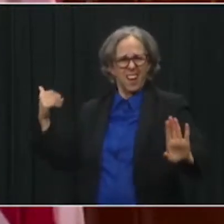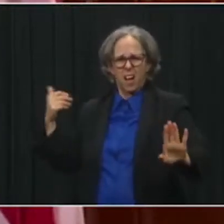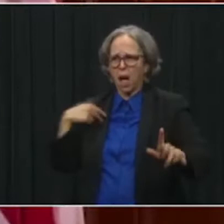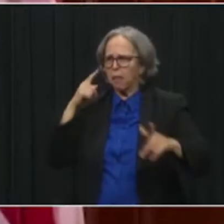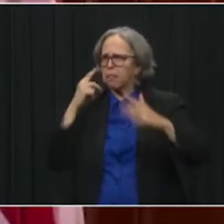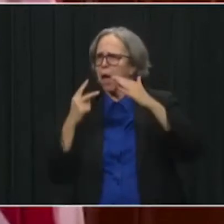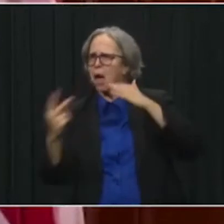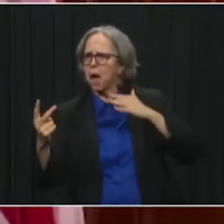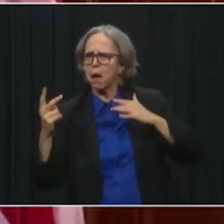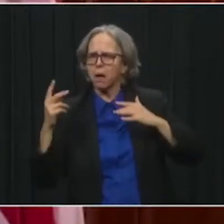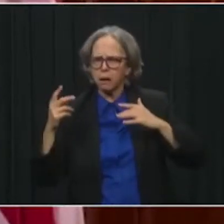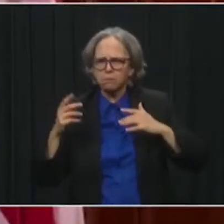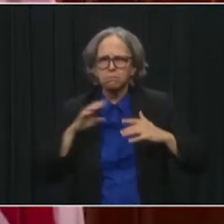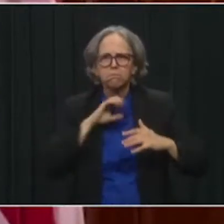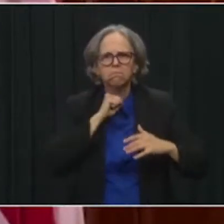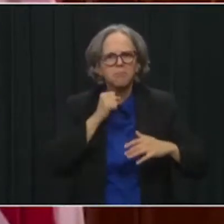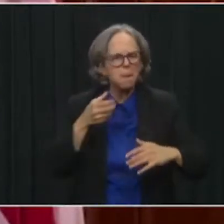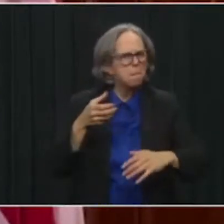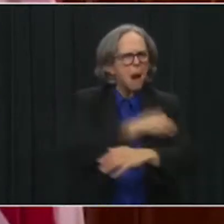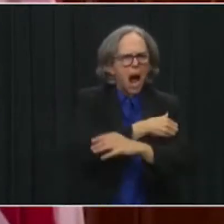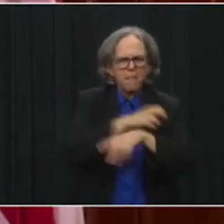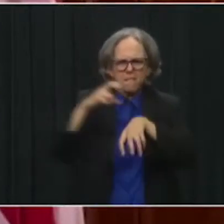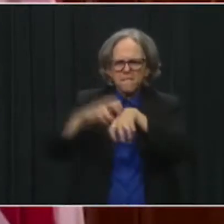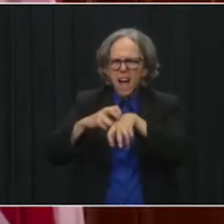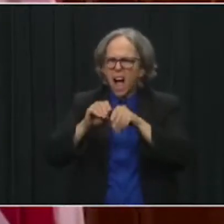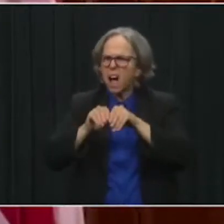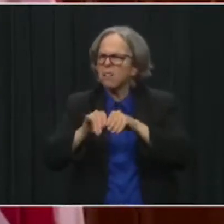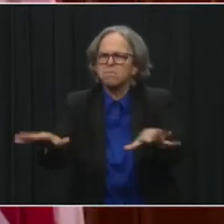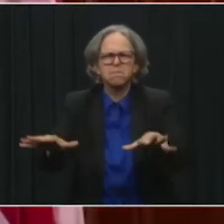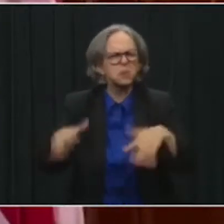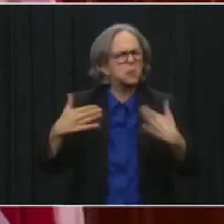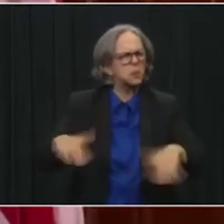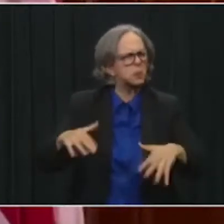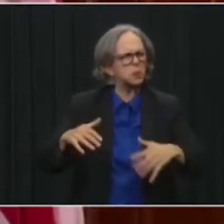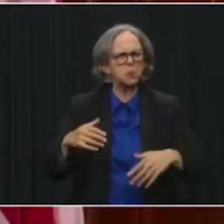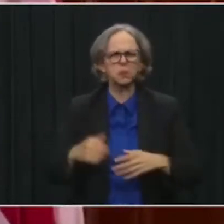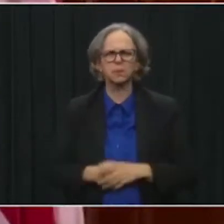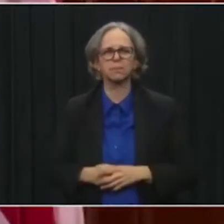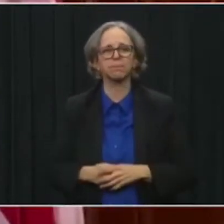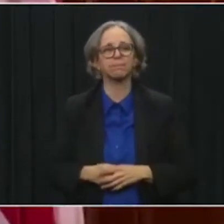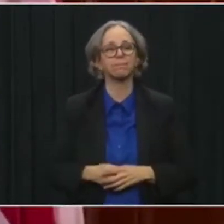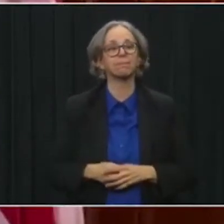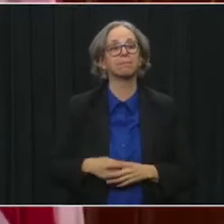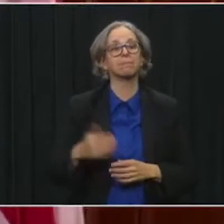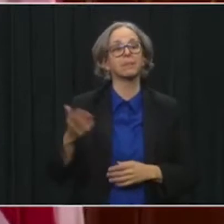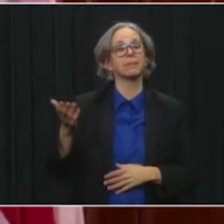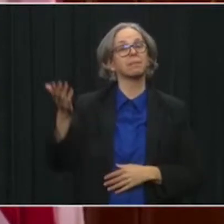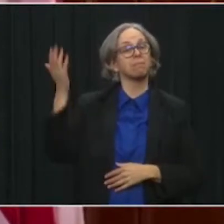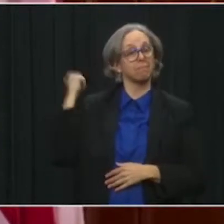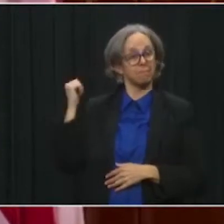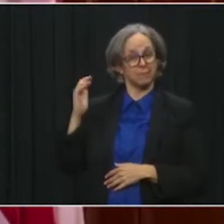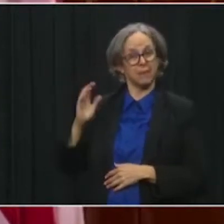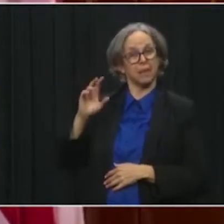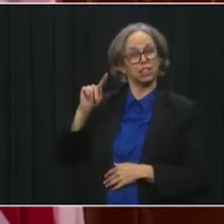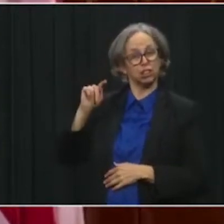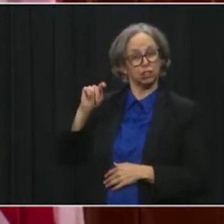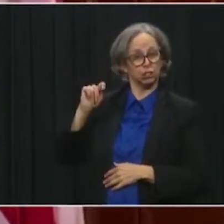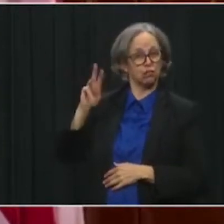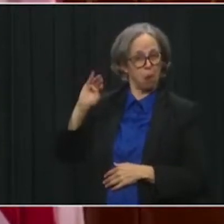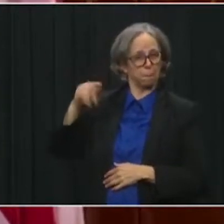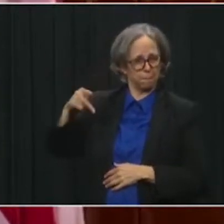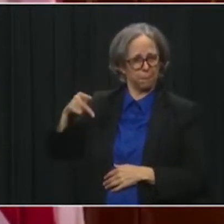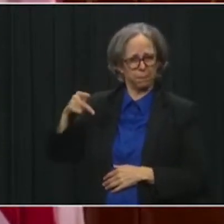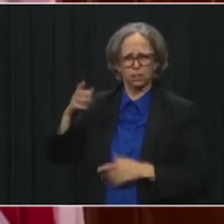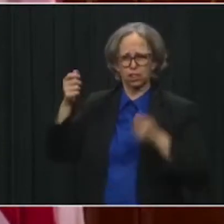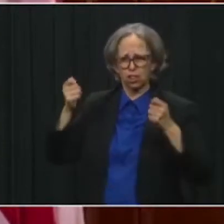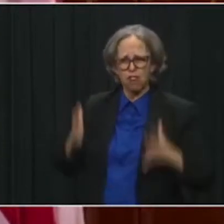professionals before it was developed. As former Trump administration Department of Health and Human Services Director Alex Azar wrote this week in